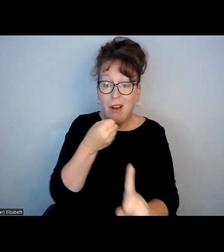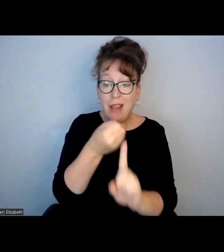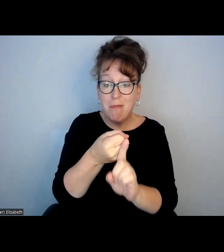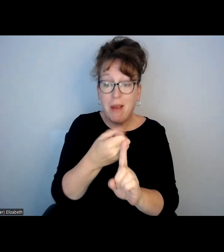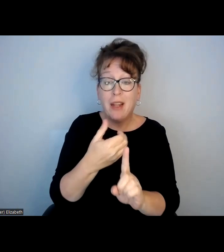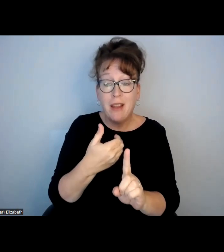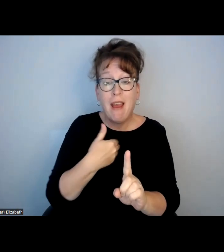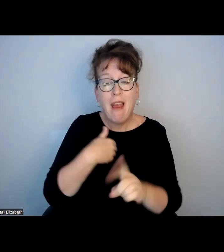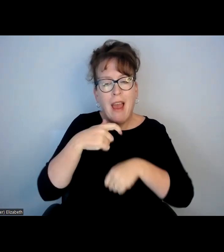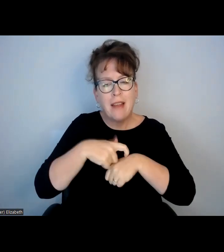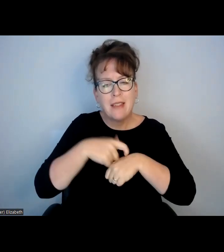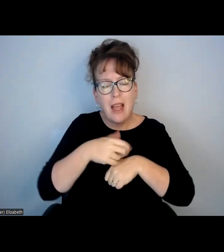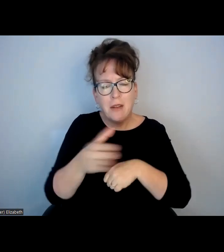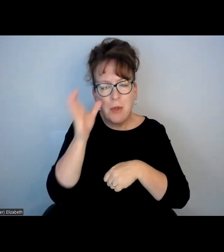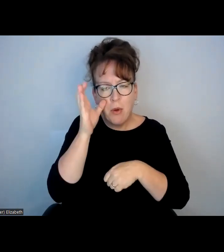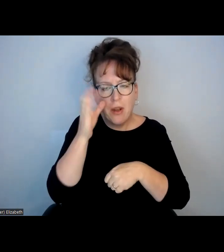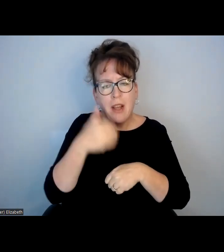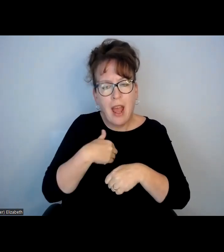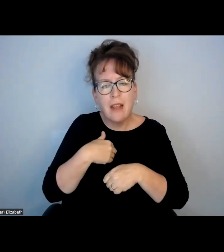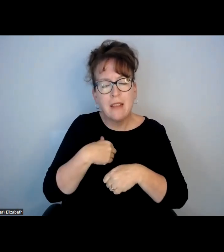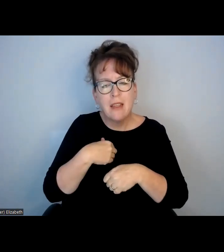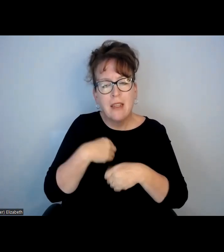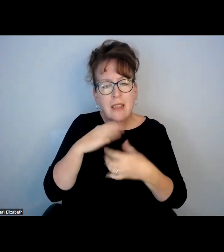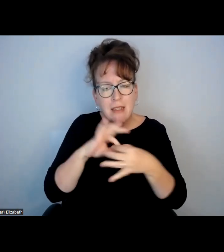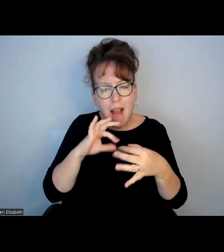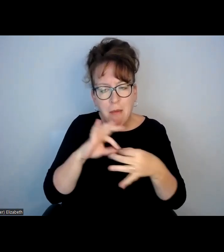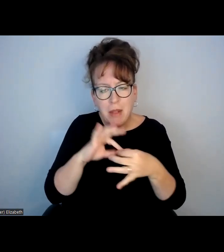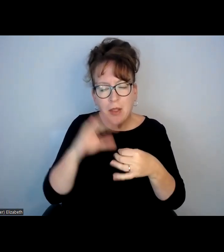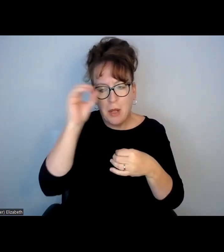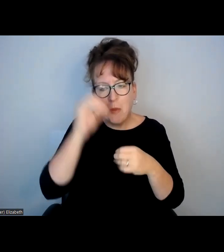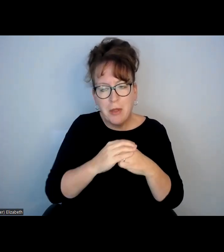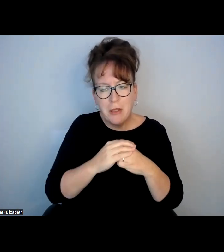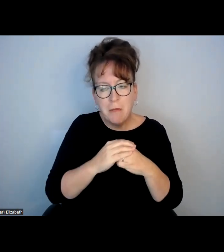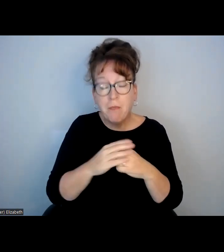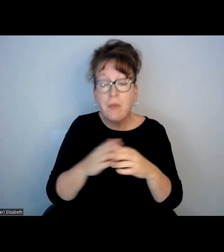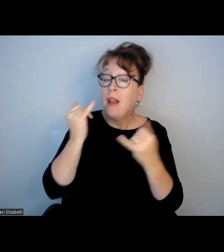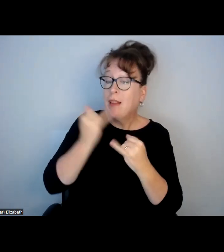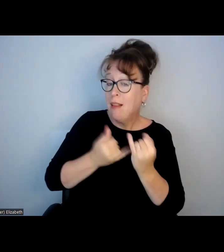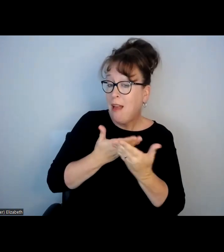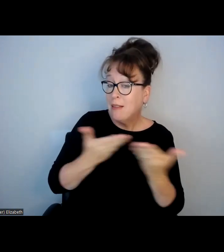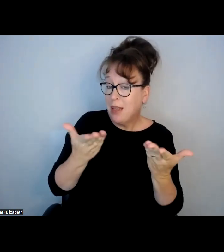at the table and has a voice in the discussion. And then the last thing I wanted to mention too is